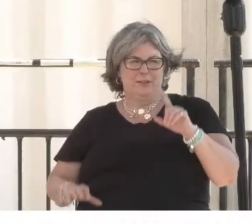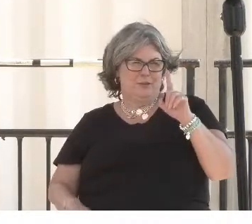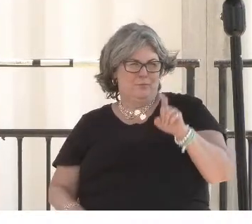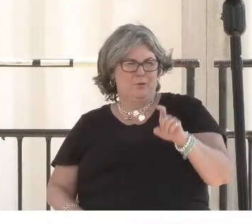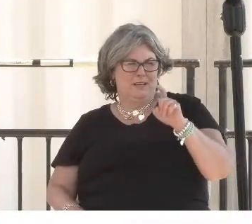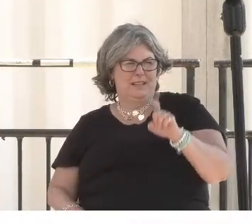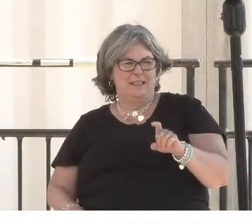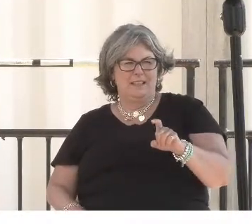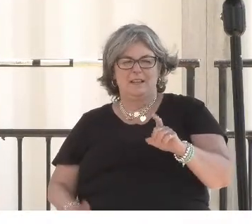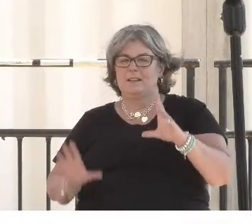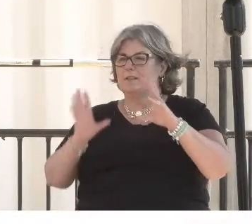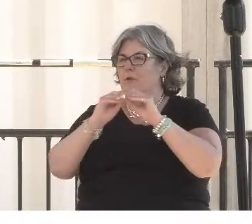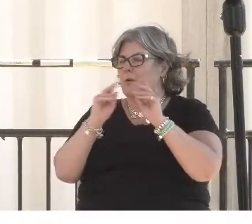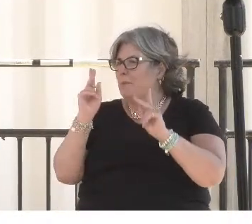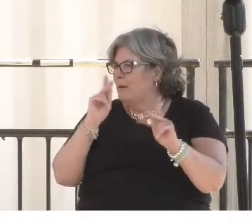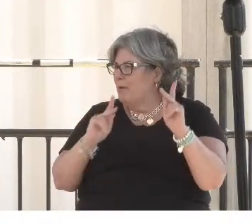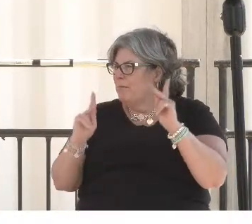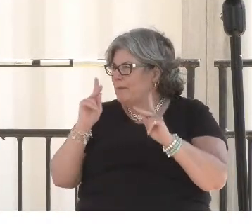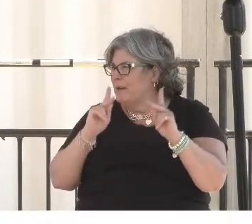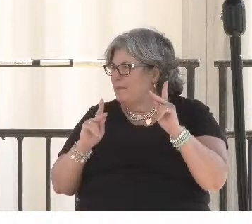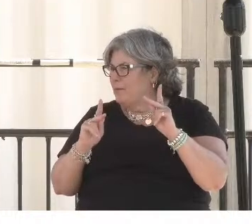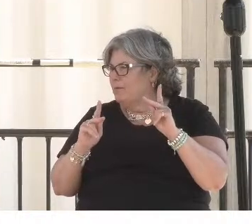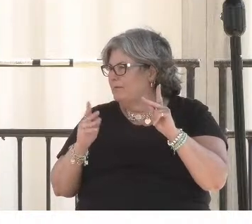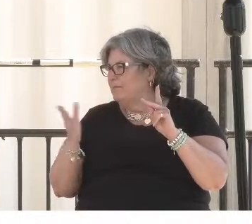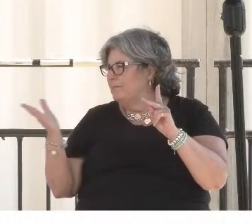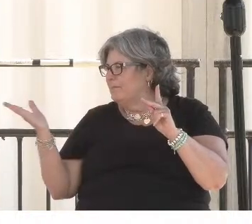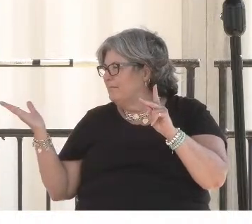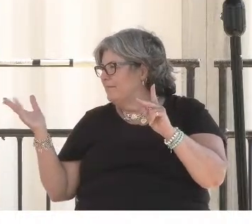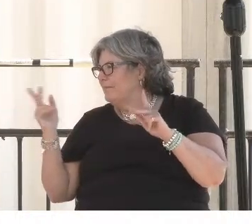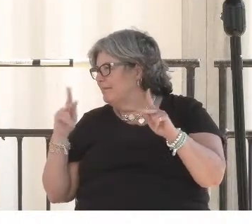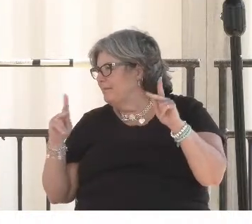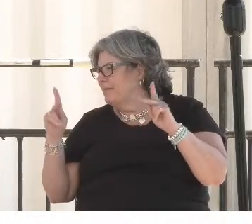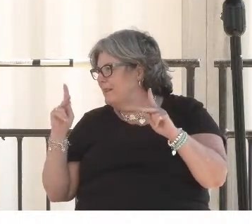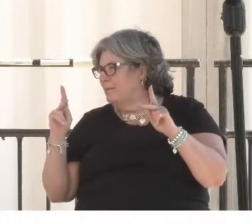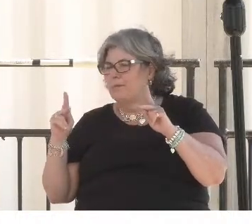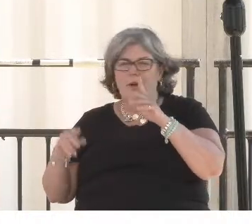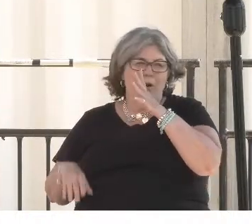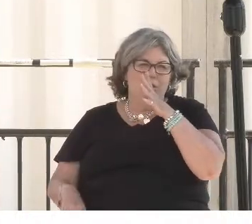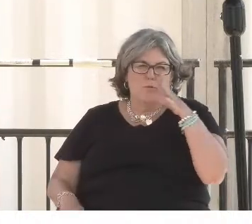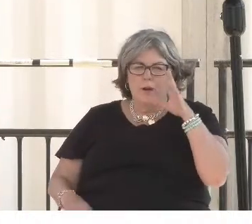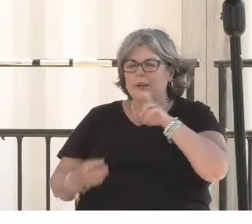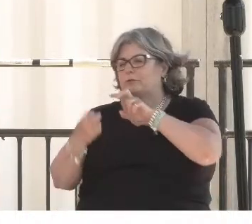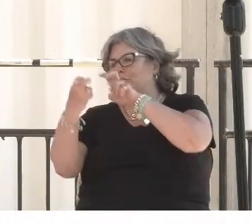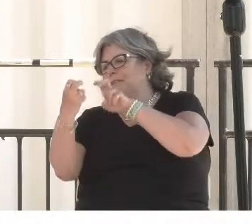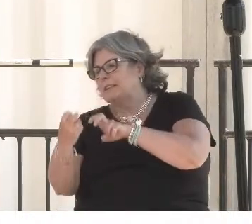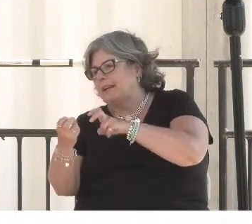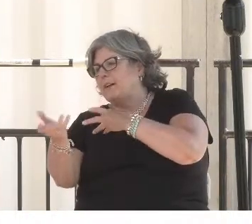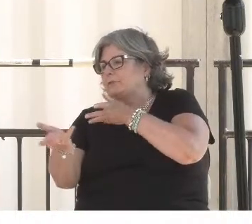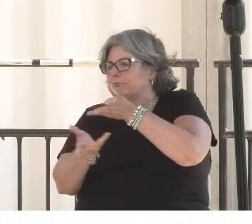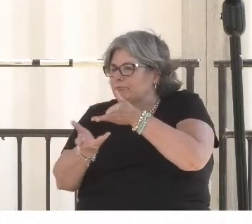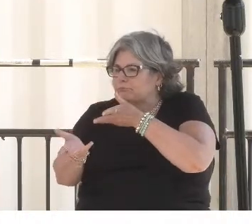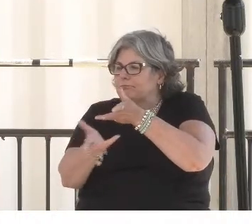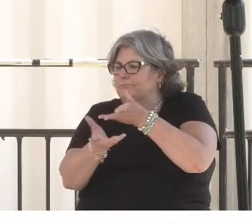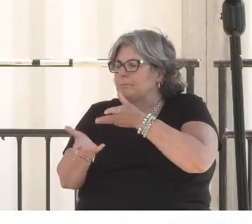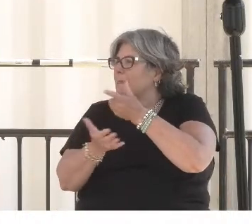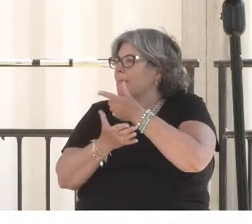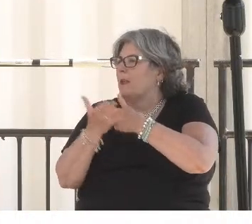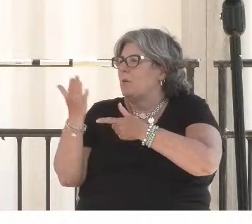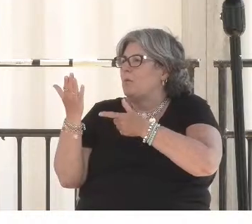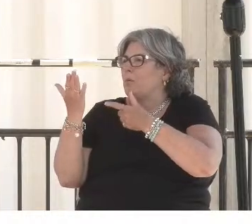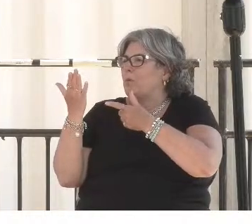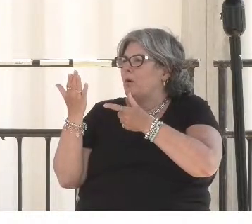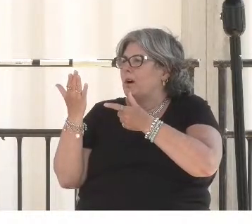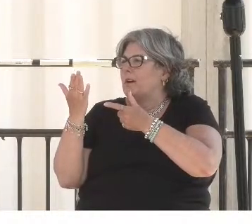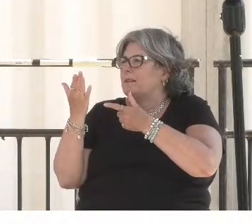So we meet with folks like folks on the Dutton ranch just to sit down and talk to them. What's